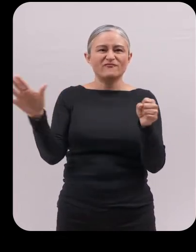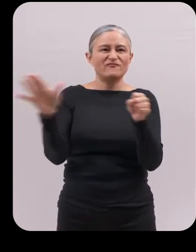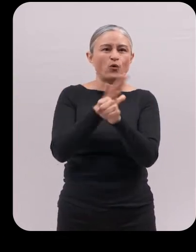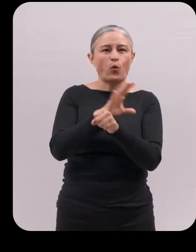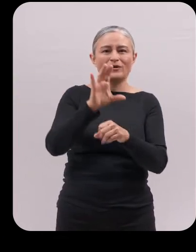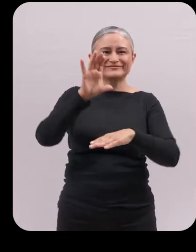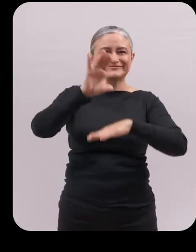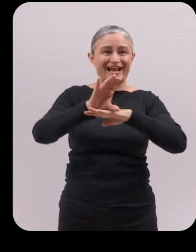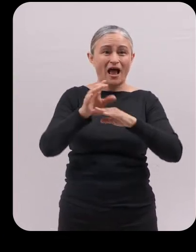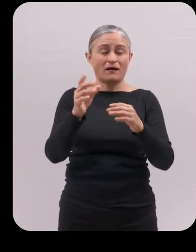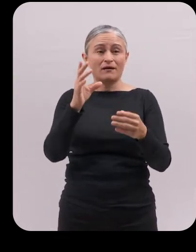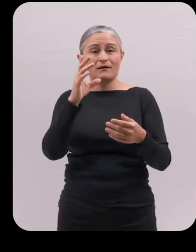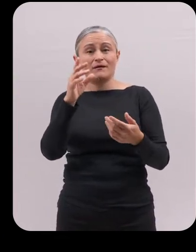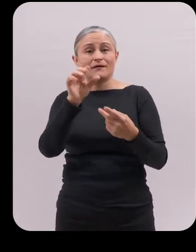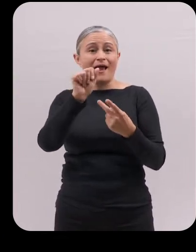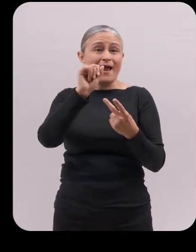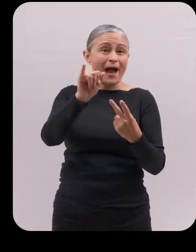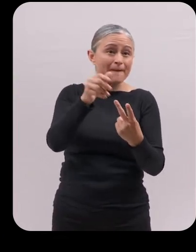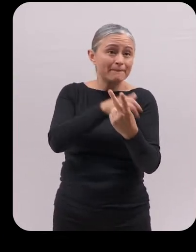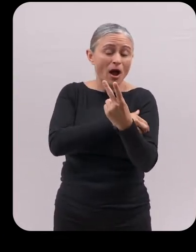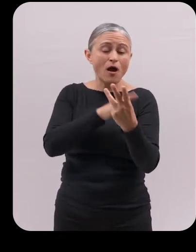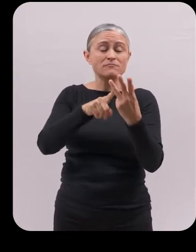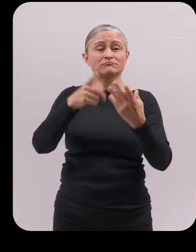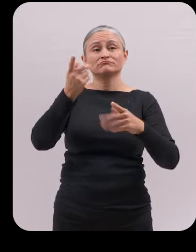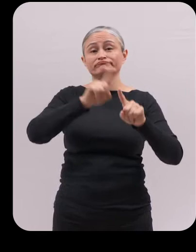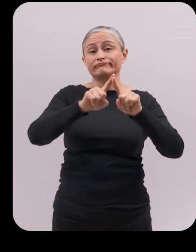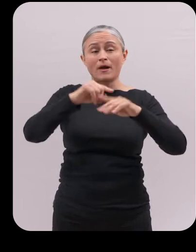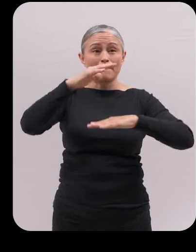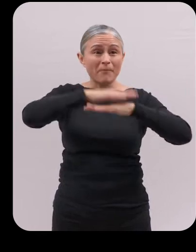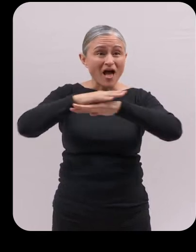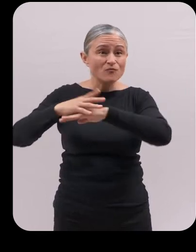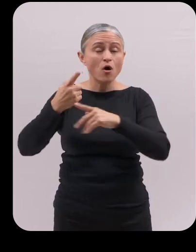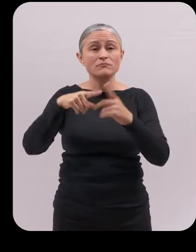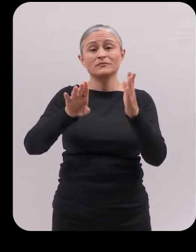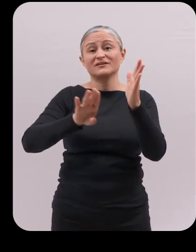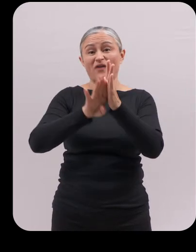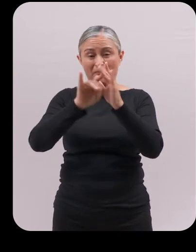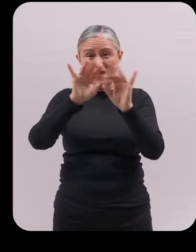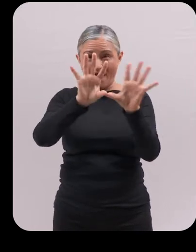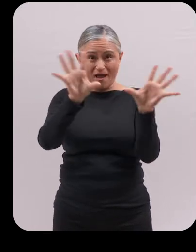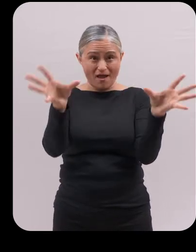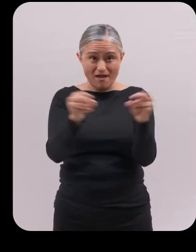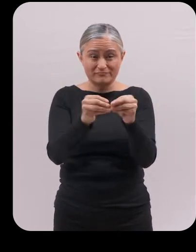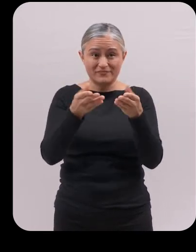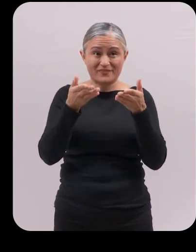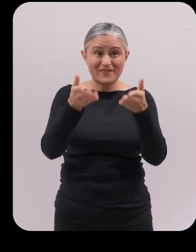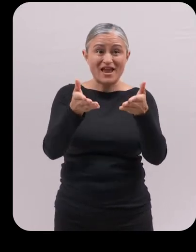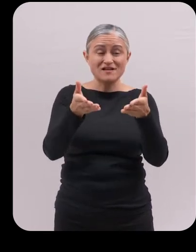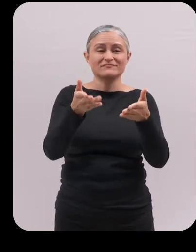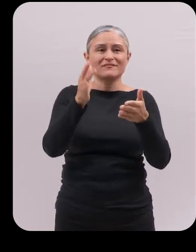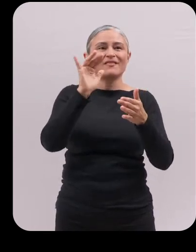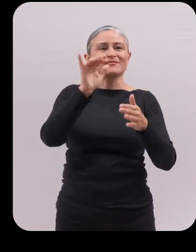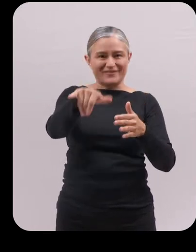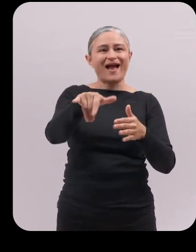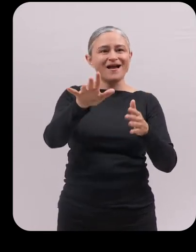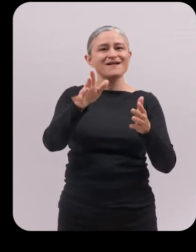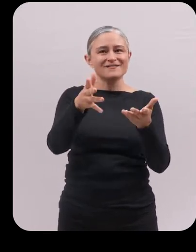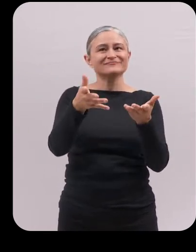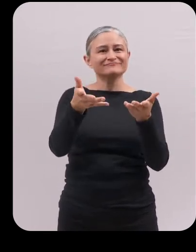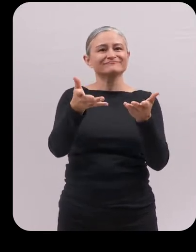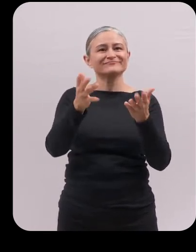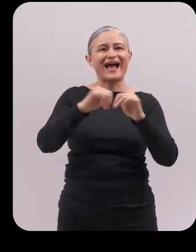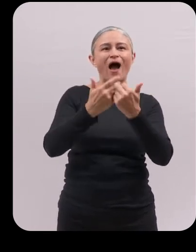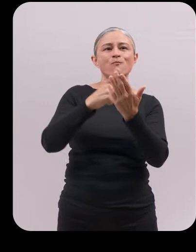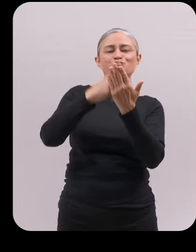other services you need for full-stack, AI-powered, multi-platform development. And that is how